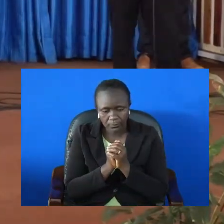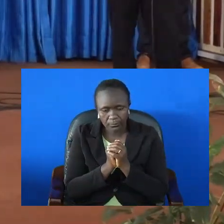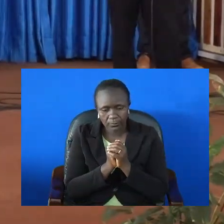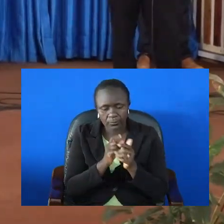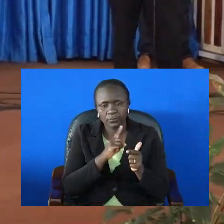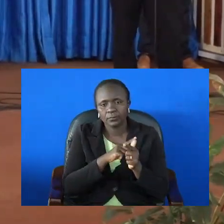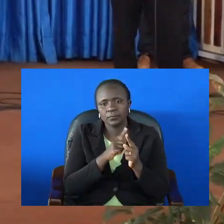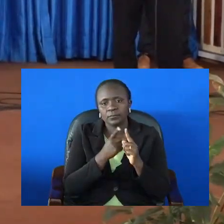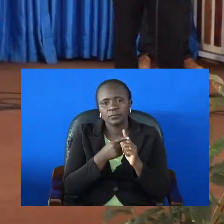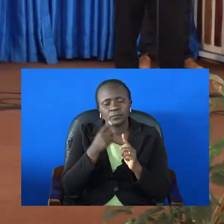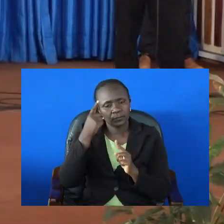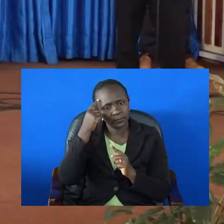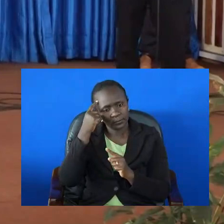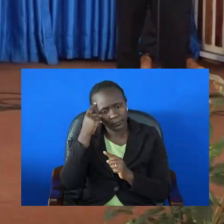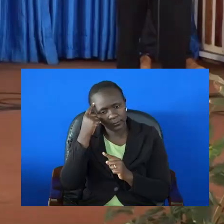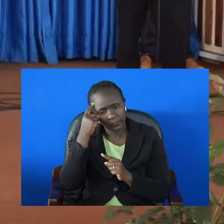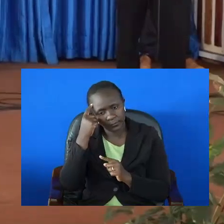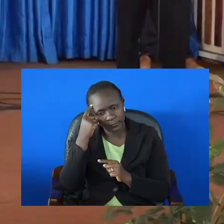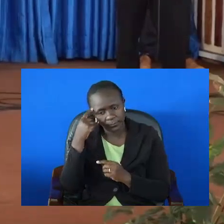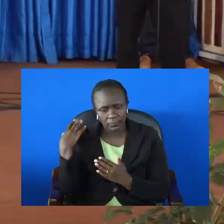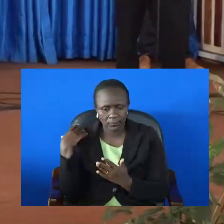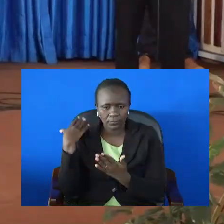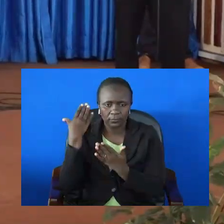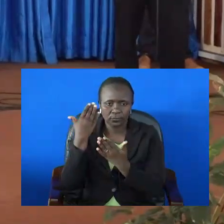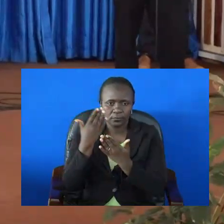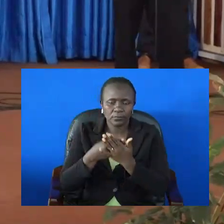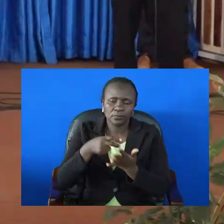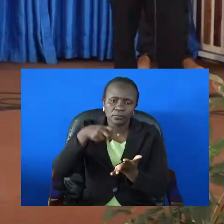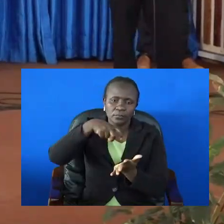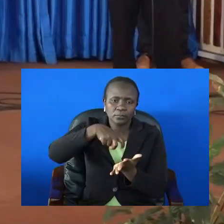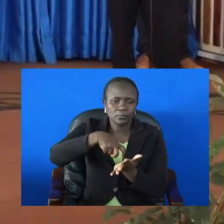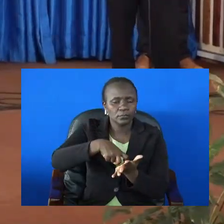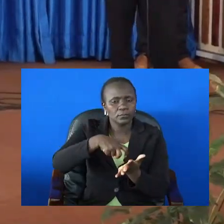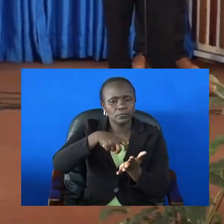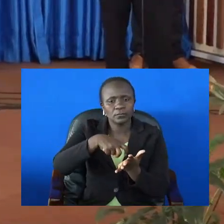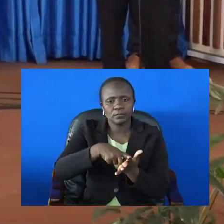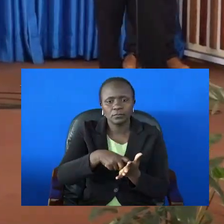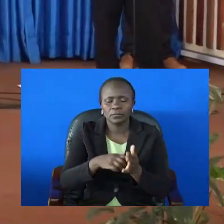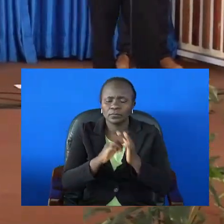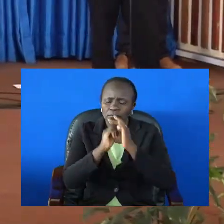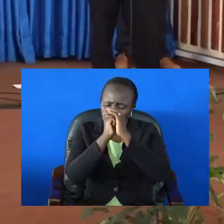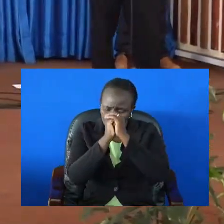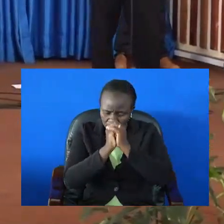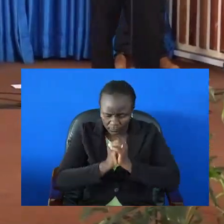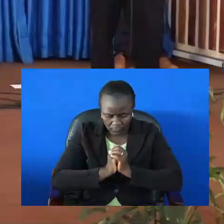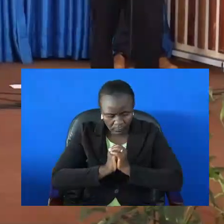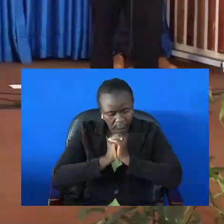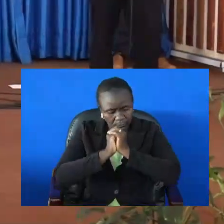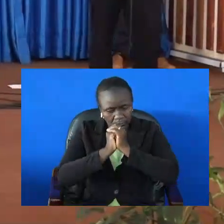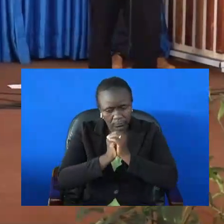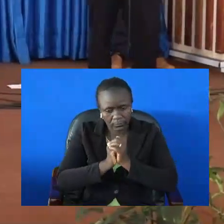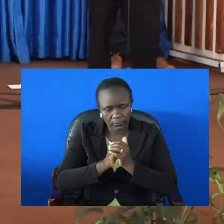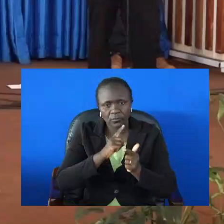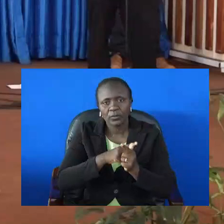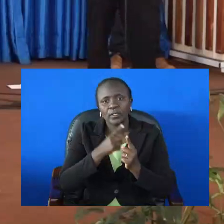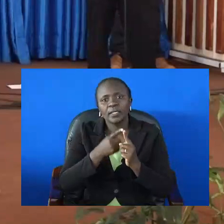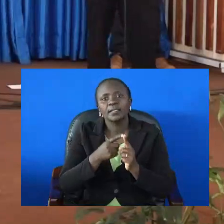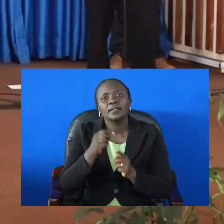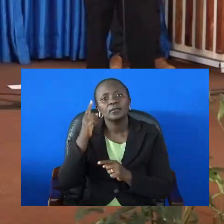Nikikumbuka uliko nito wanapiga makoti